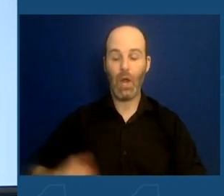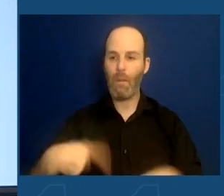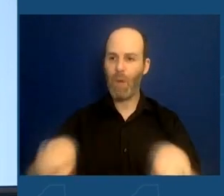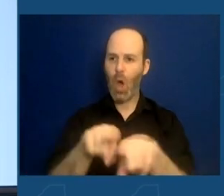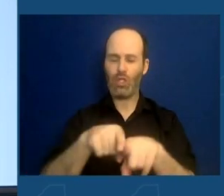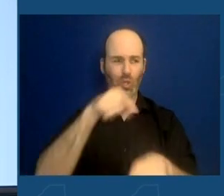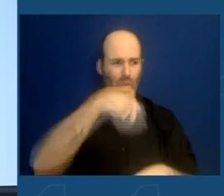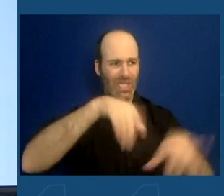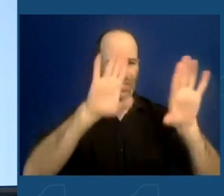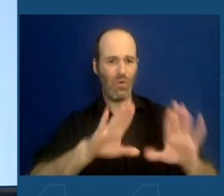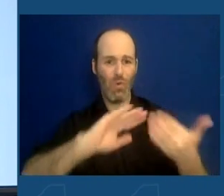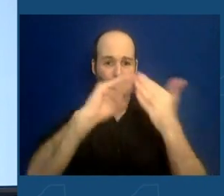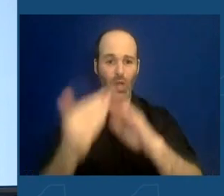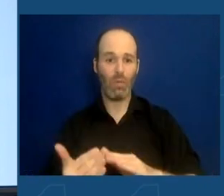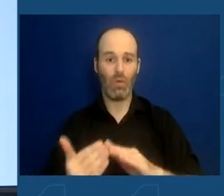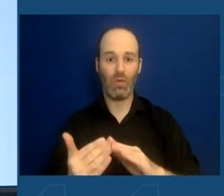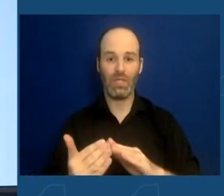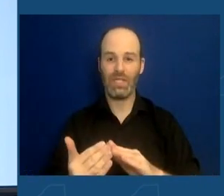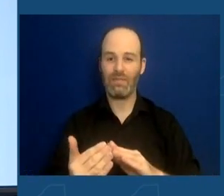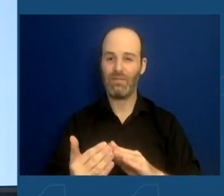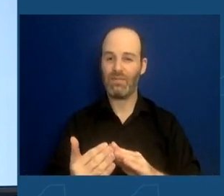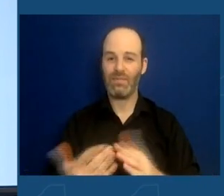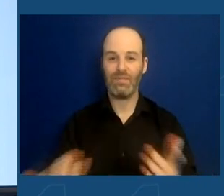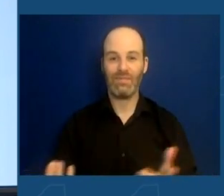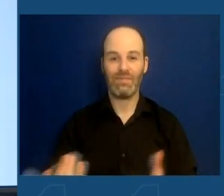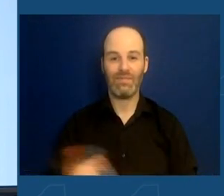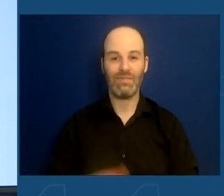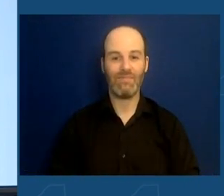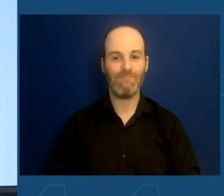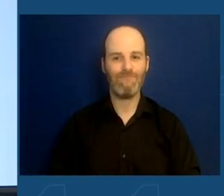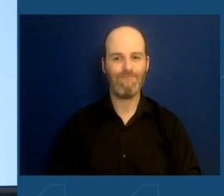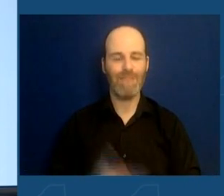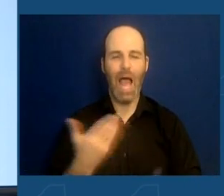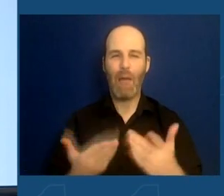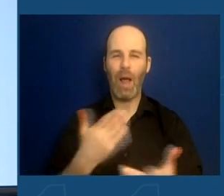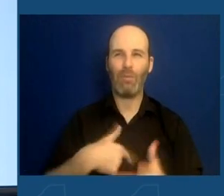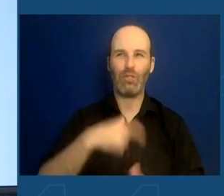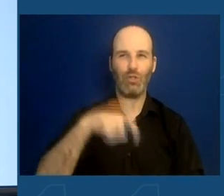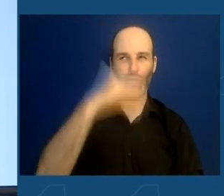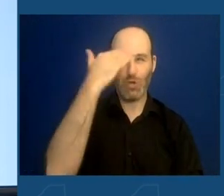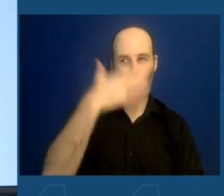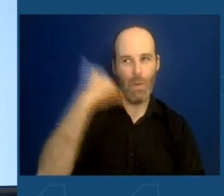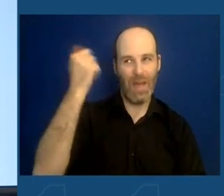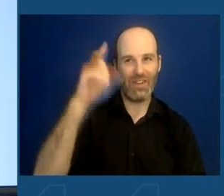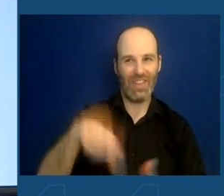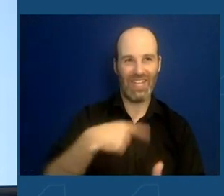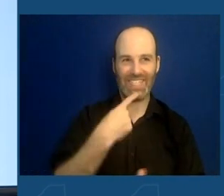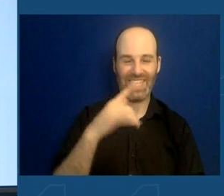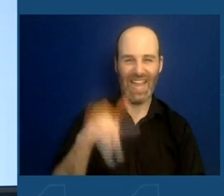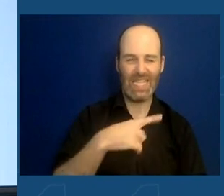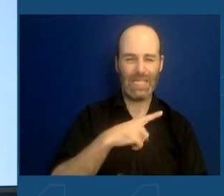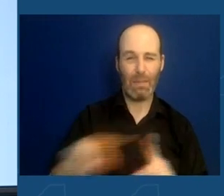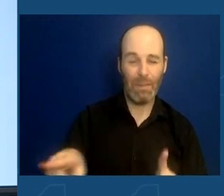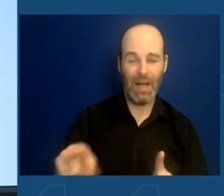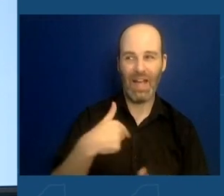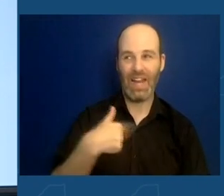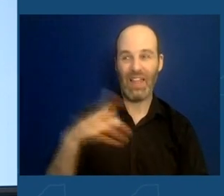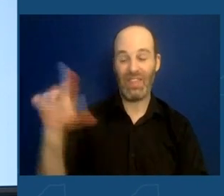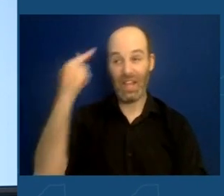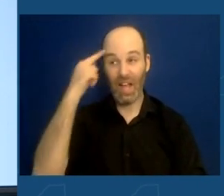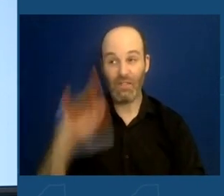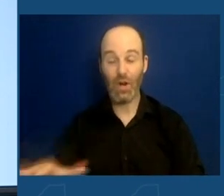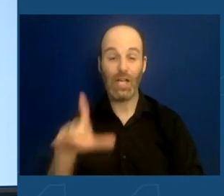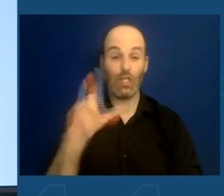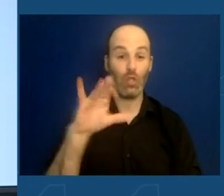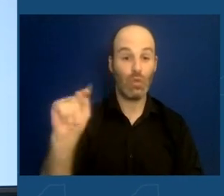I can't imagine, I probably should know better than to say this, but the governor as lieutenant governor and as governor has